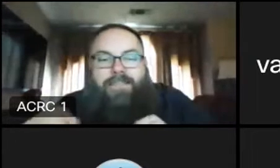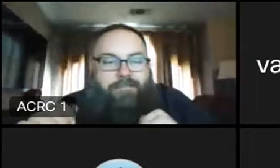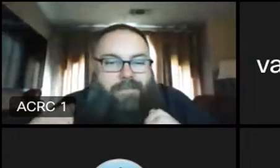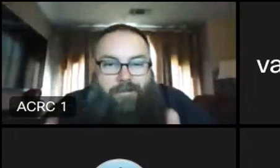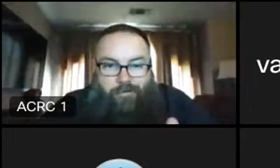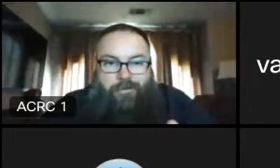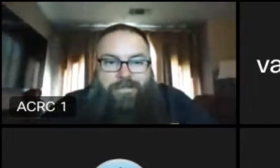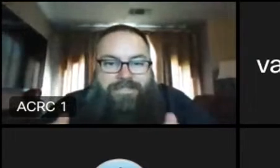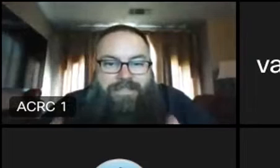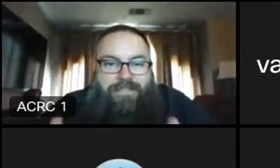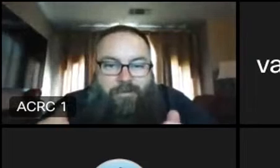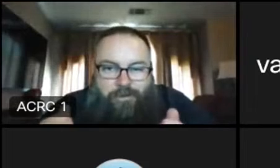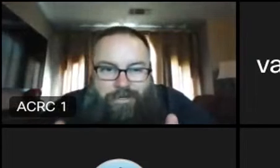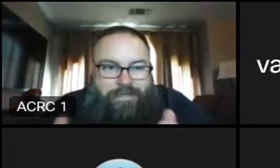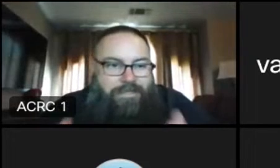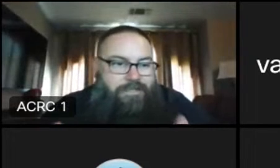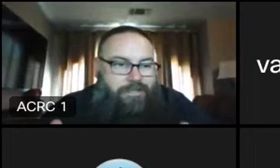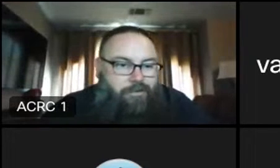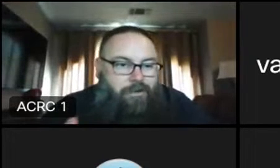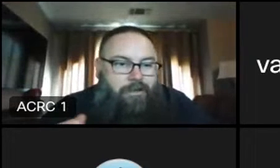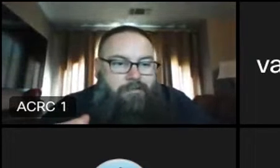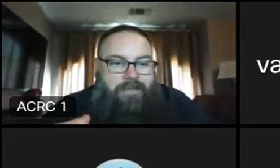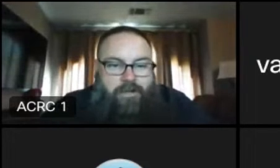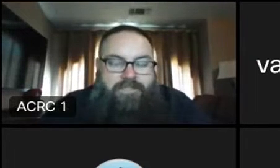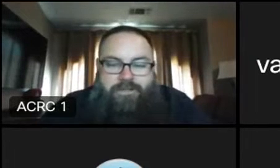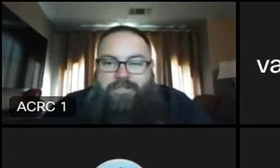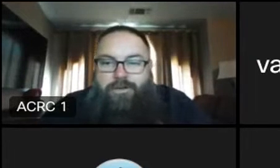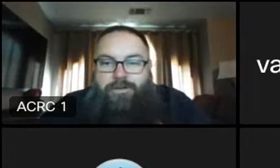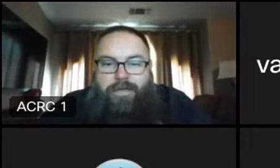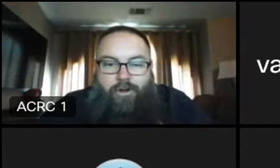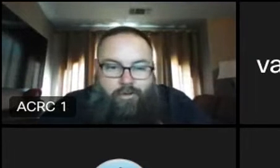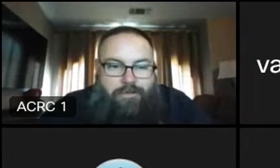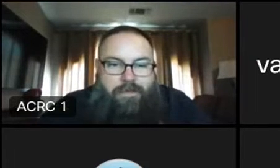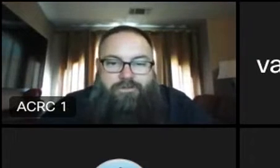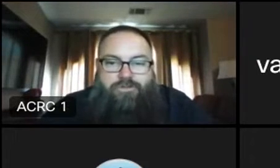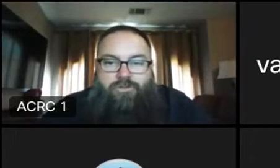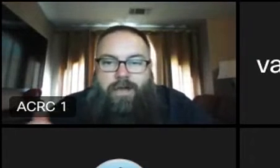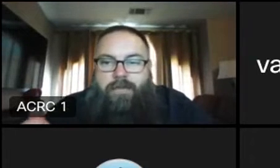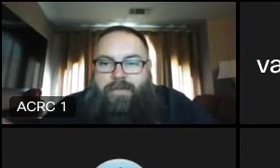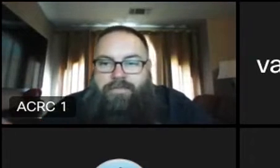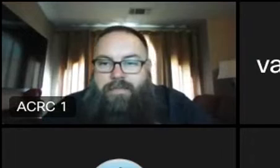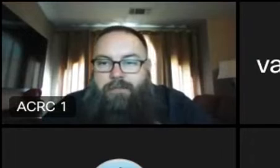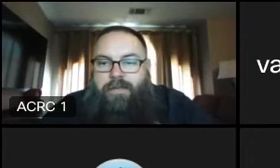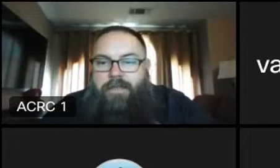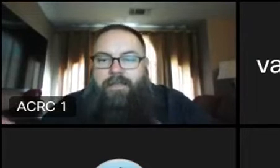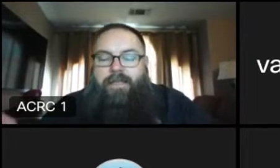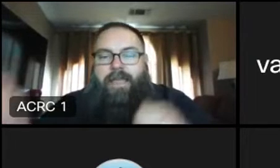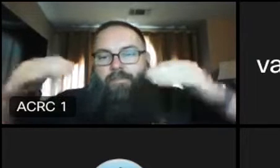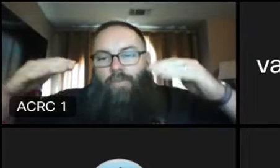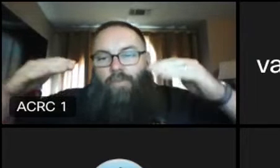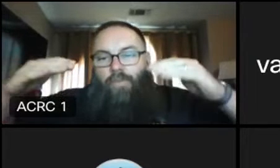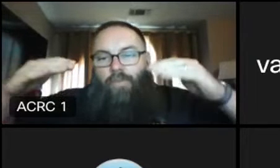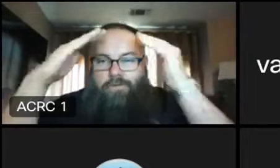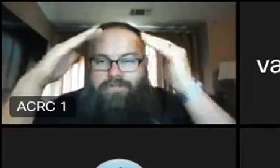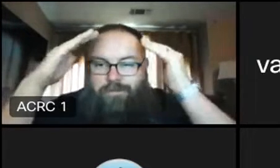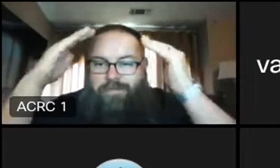that I think is the big number, right? That's the thing that we really need to know, because we also need to know, like, are you going to be able to survive as a company? And